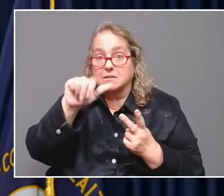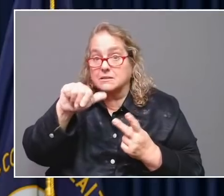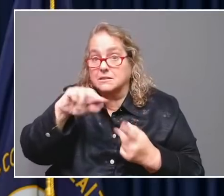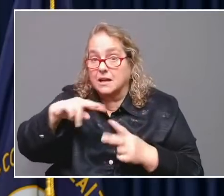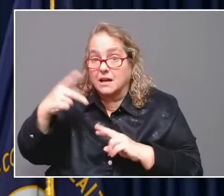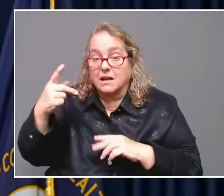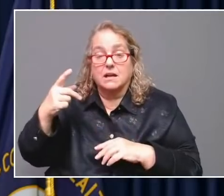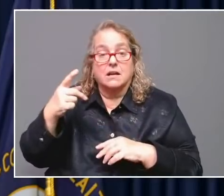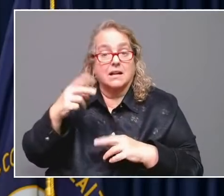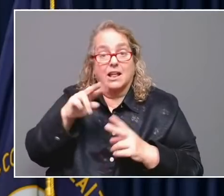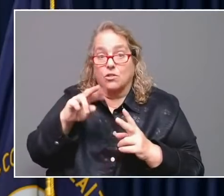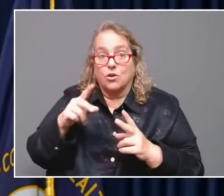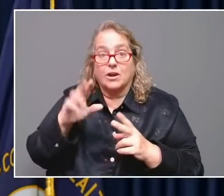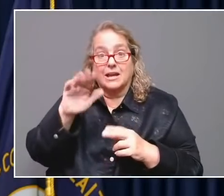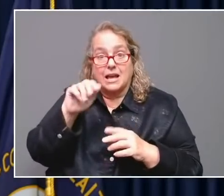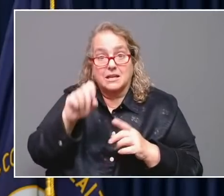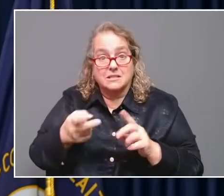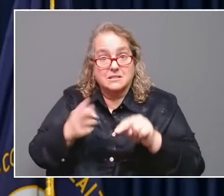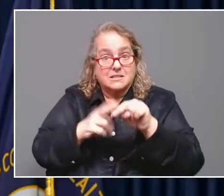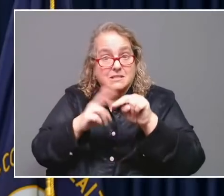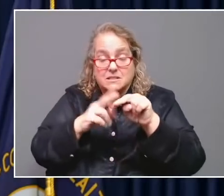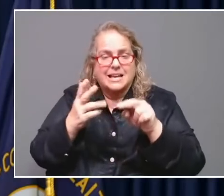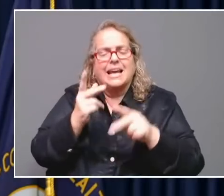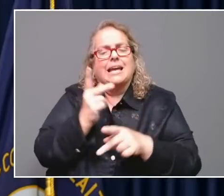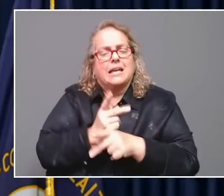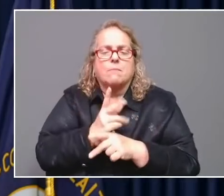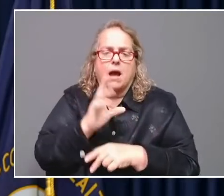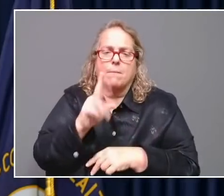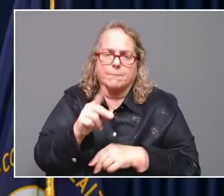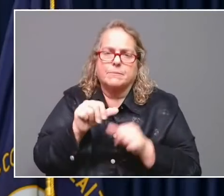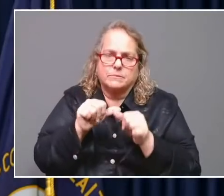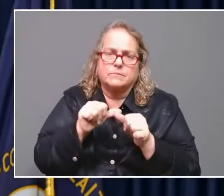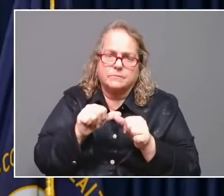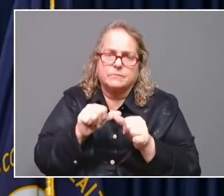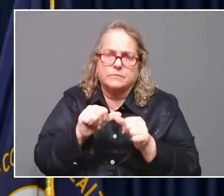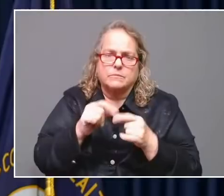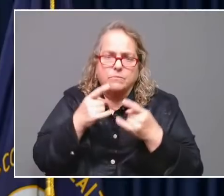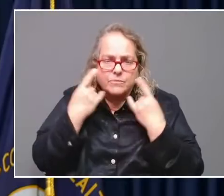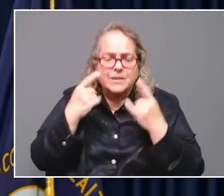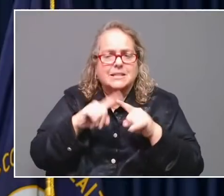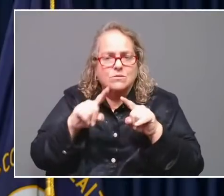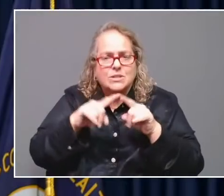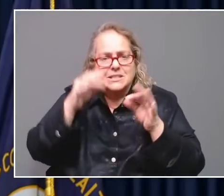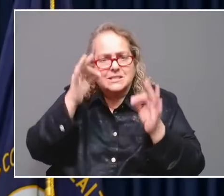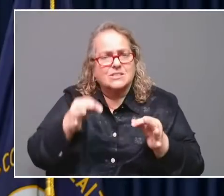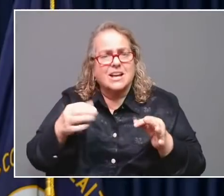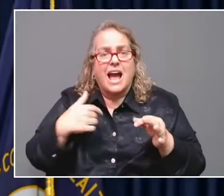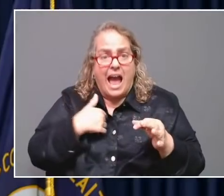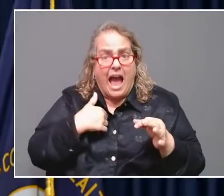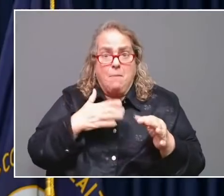it up. I know we're gonna make some different decisions. I know we're gonna get together. I'm gonna get together with my family. I did on